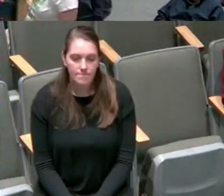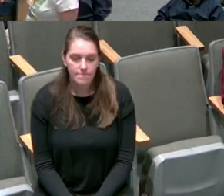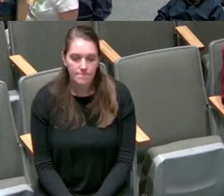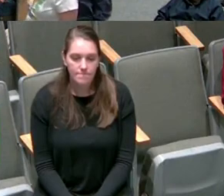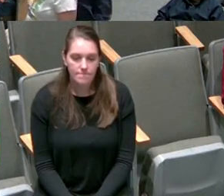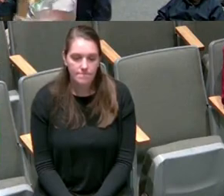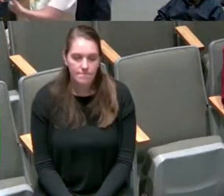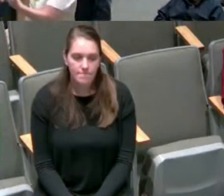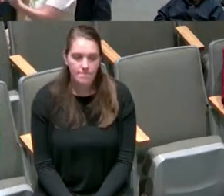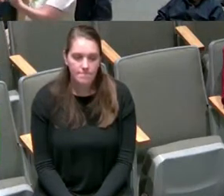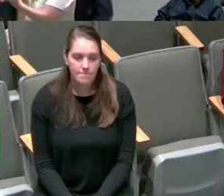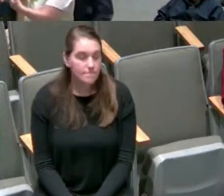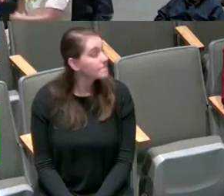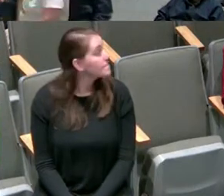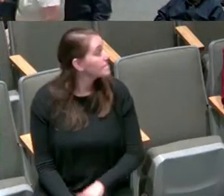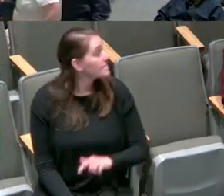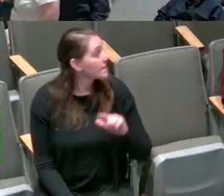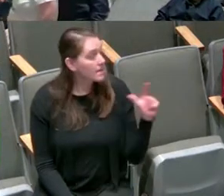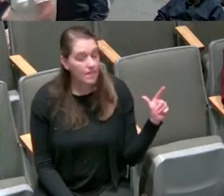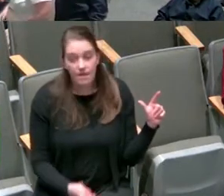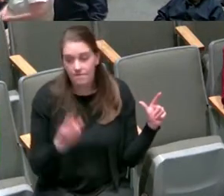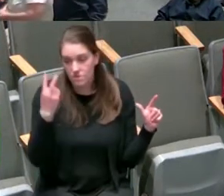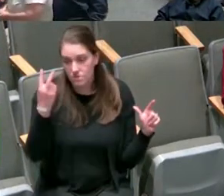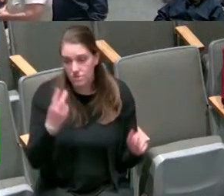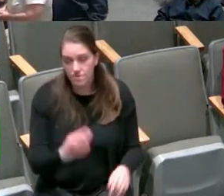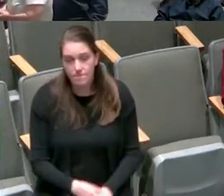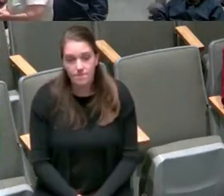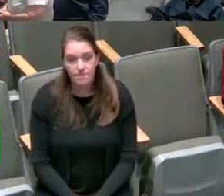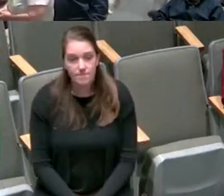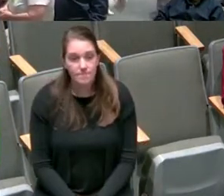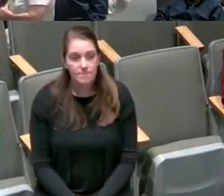thank you left two